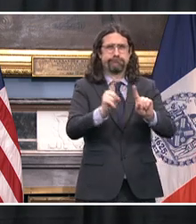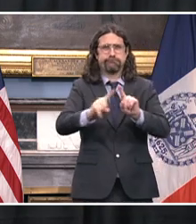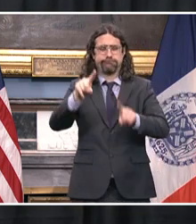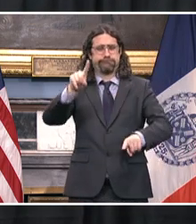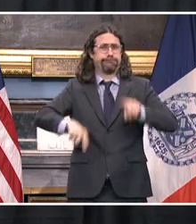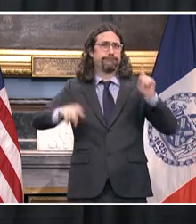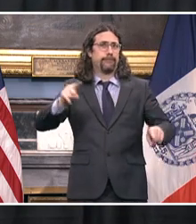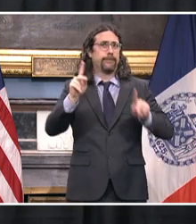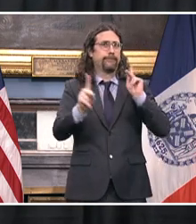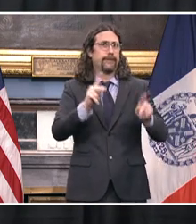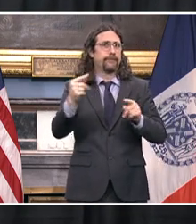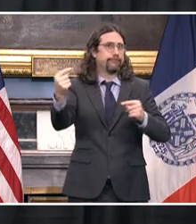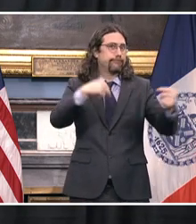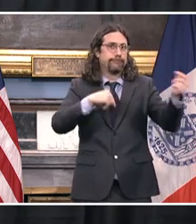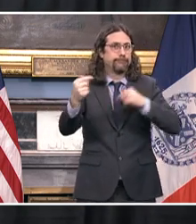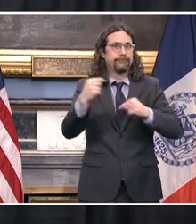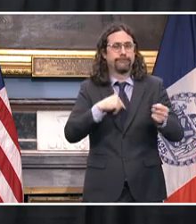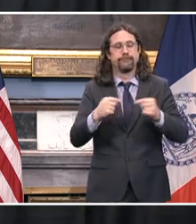Okay.